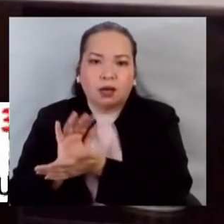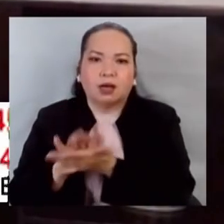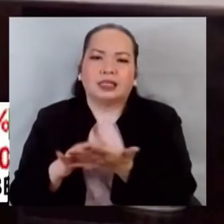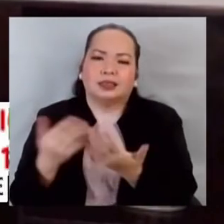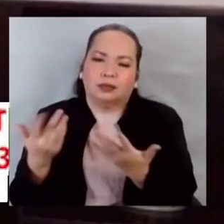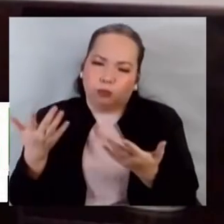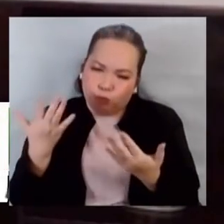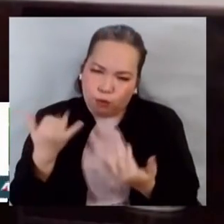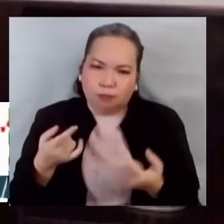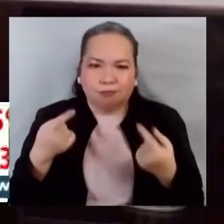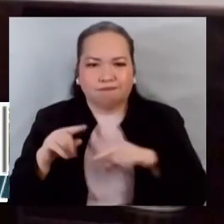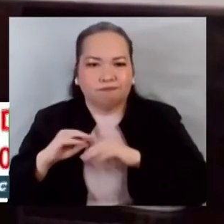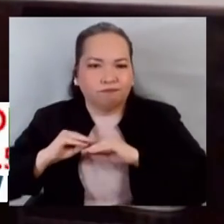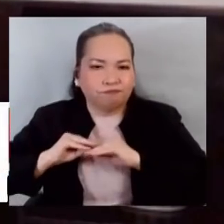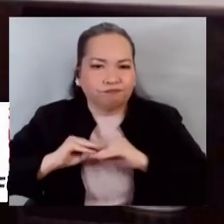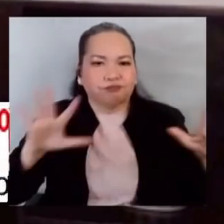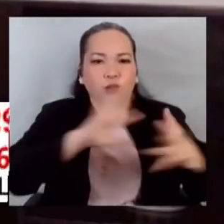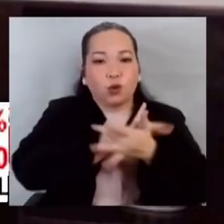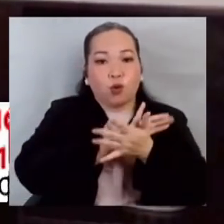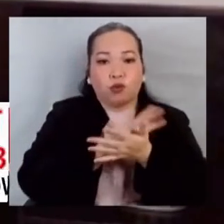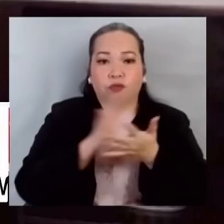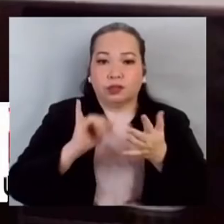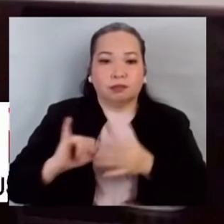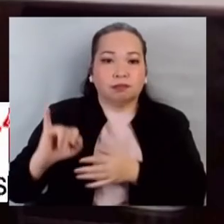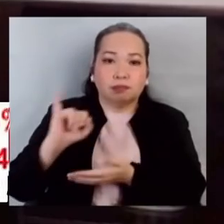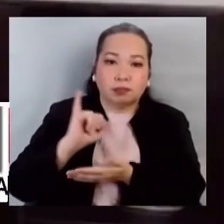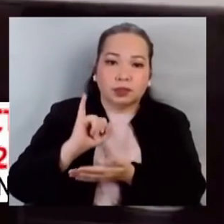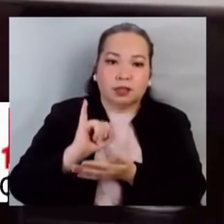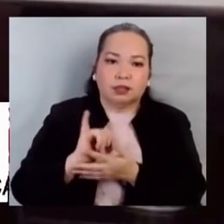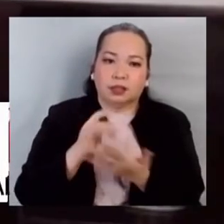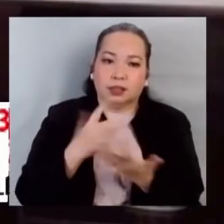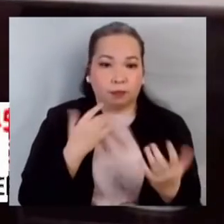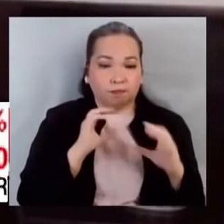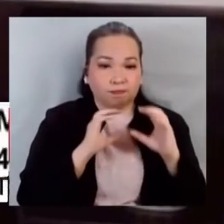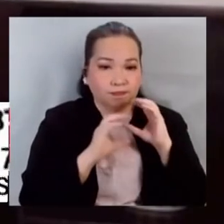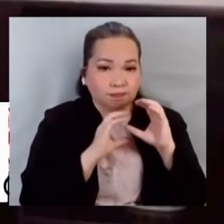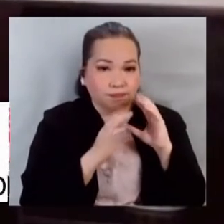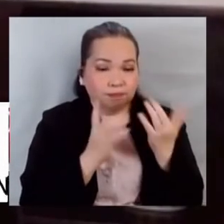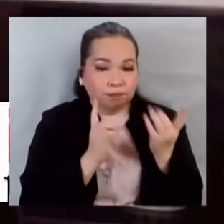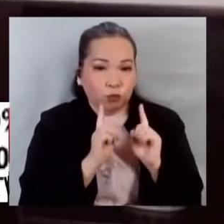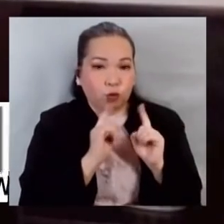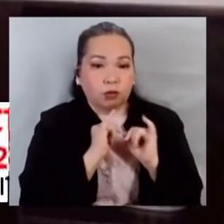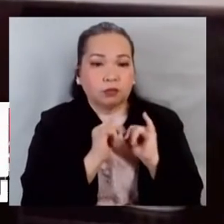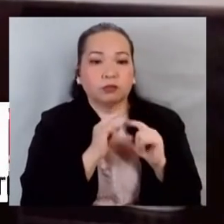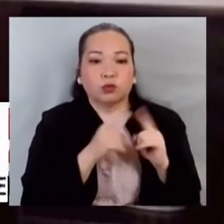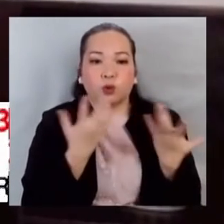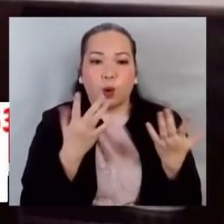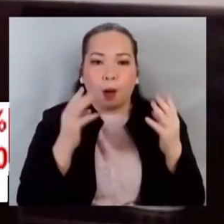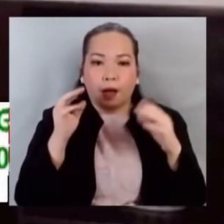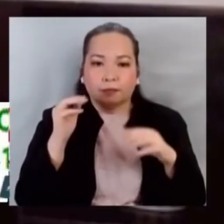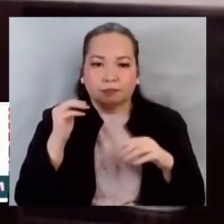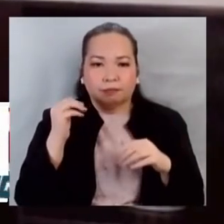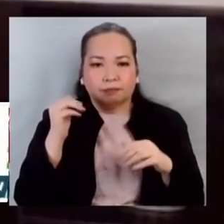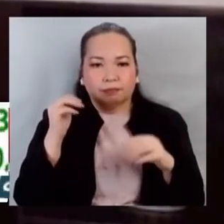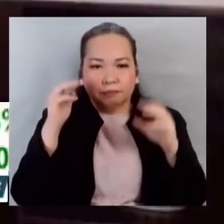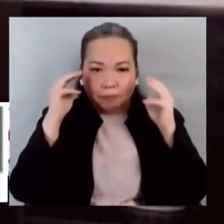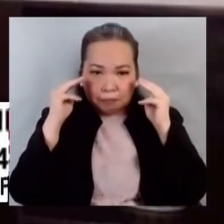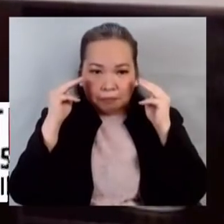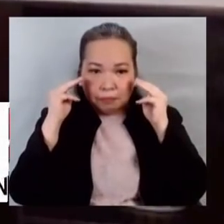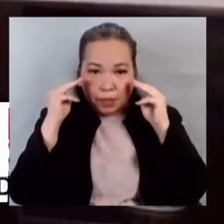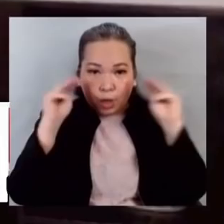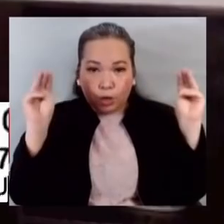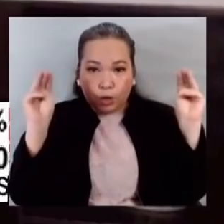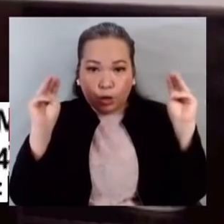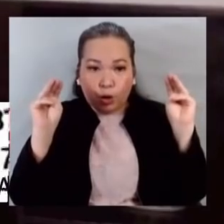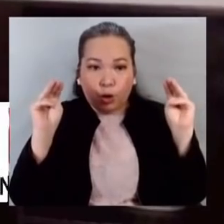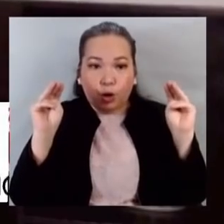in COVID-19 cases on the island. We'll speak now to the acting mayor of Malay Aklan, Frolibar Bautista. Mayor,